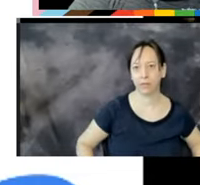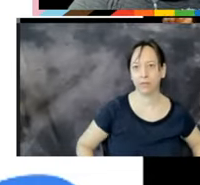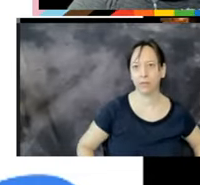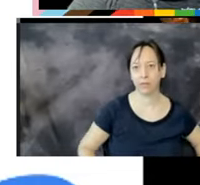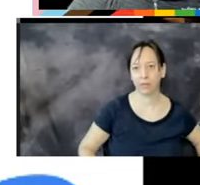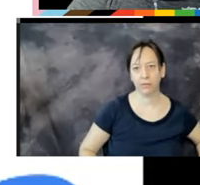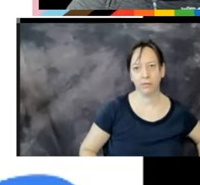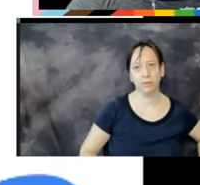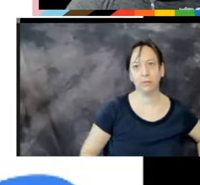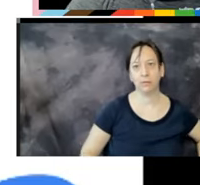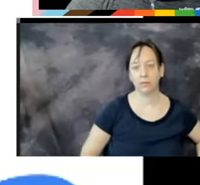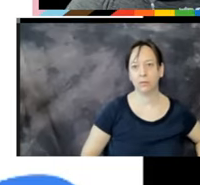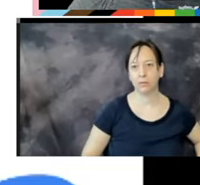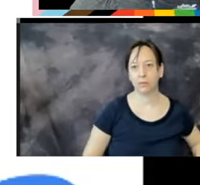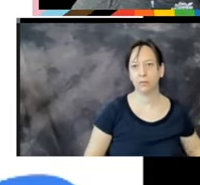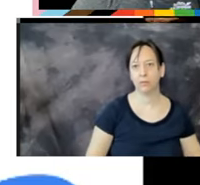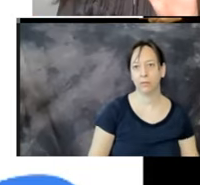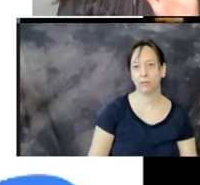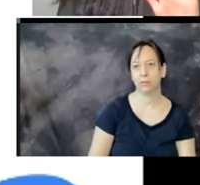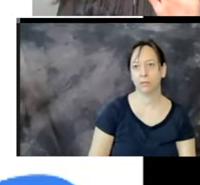in. Can I say